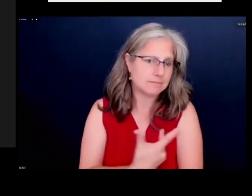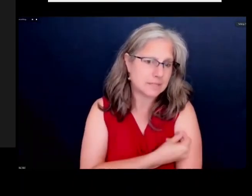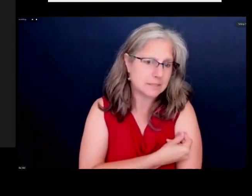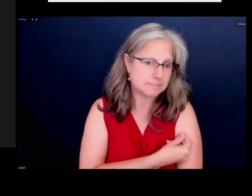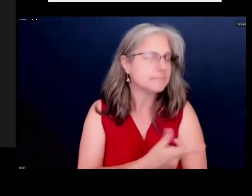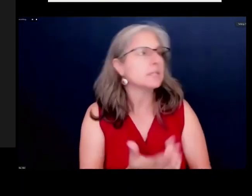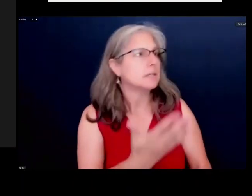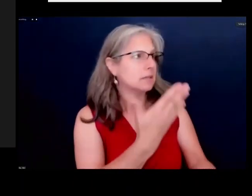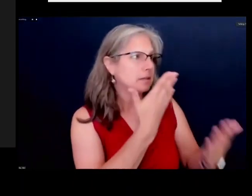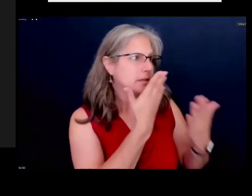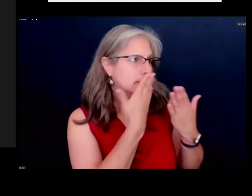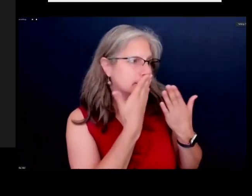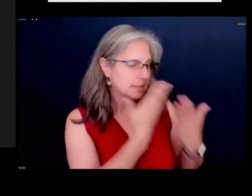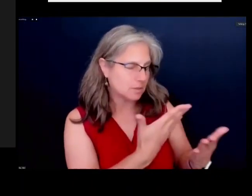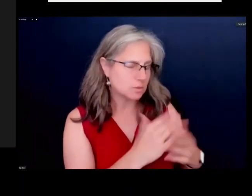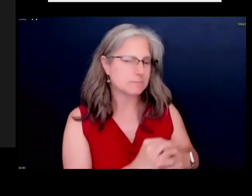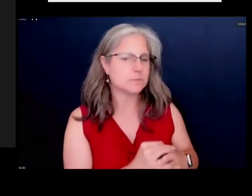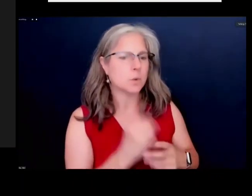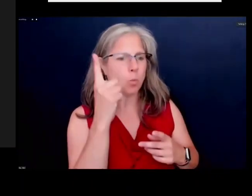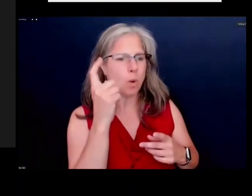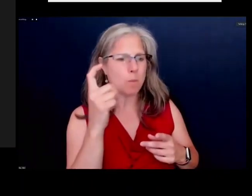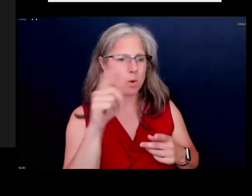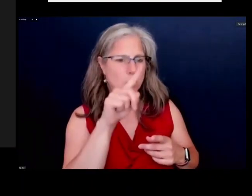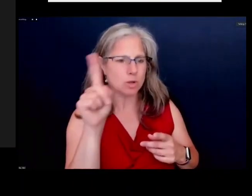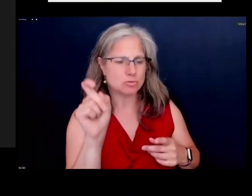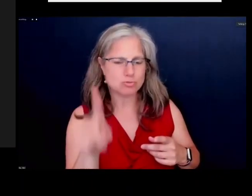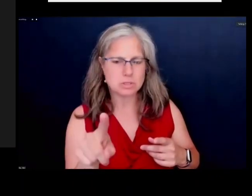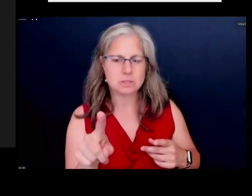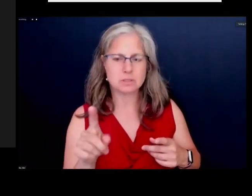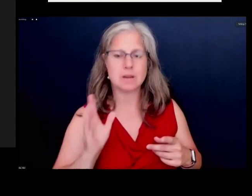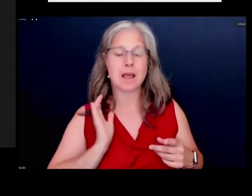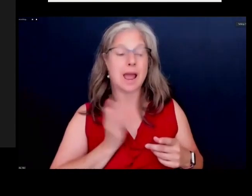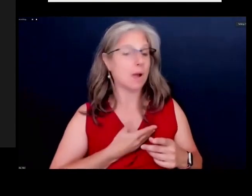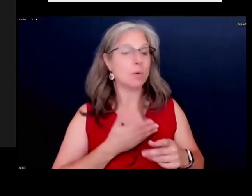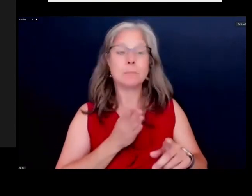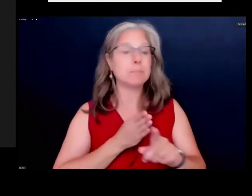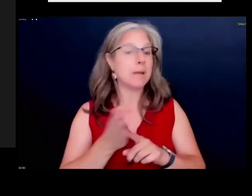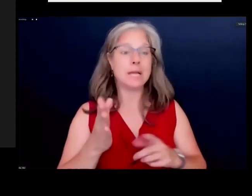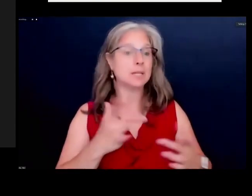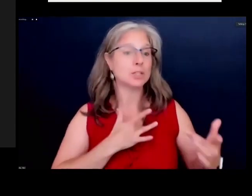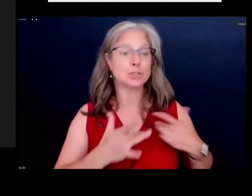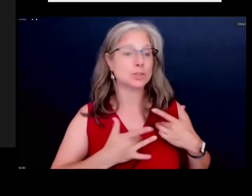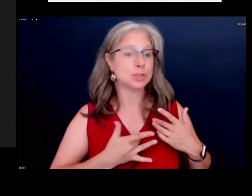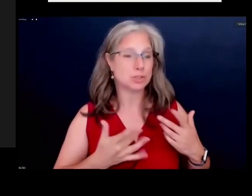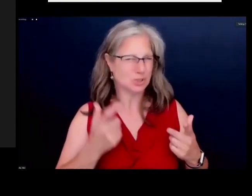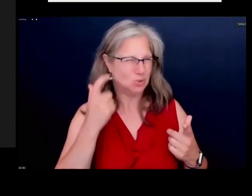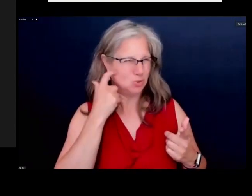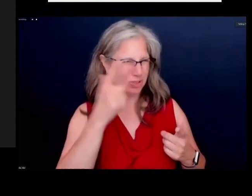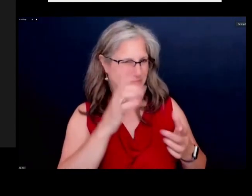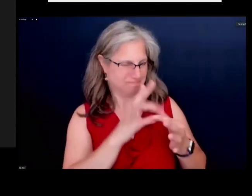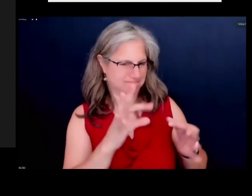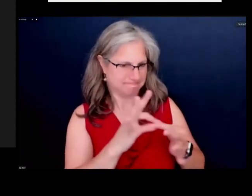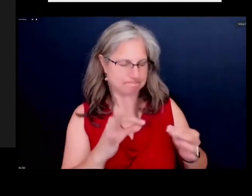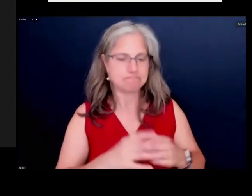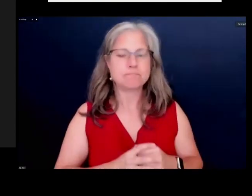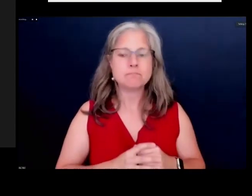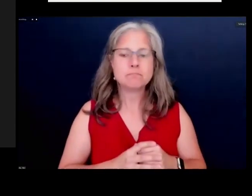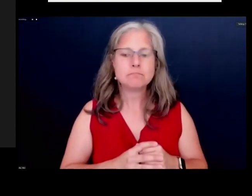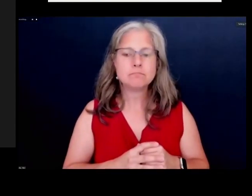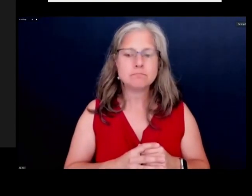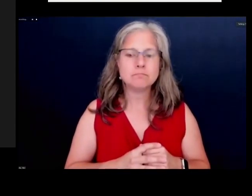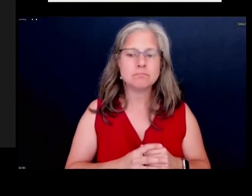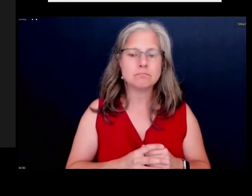Okay, thank you very much. Okay, one more question. This is about our main concern that you just talked